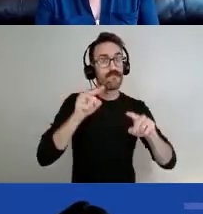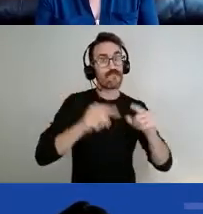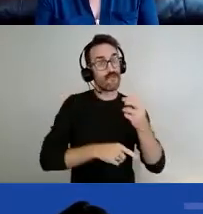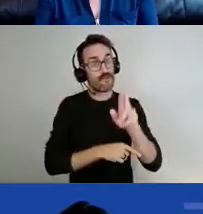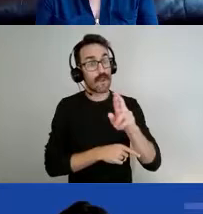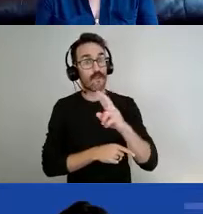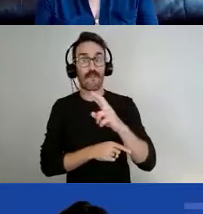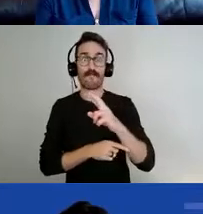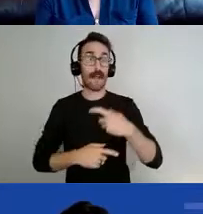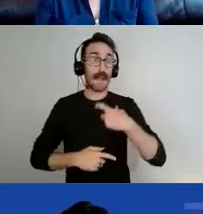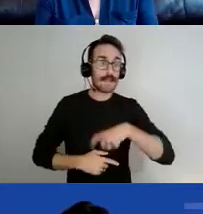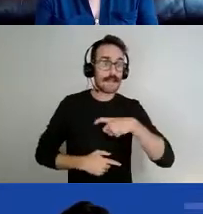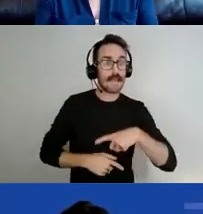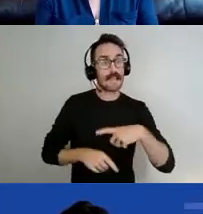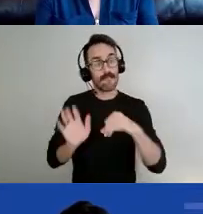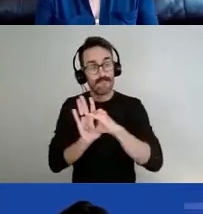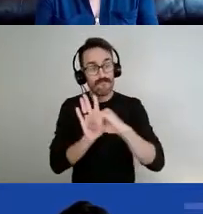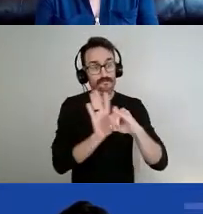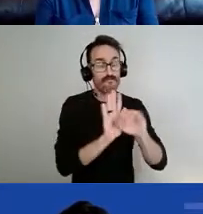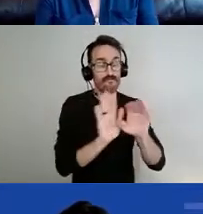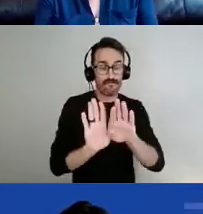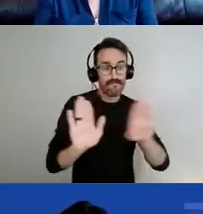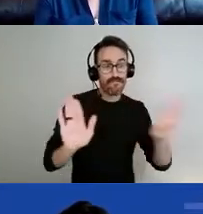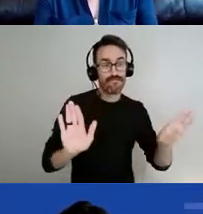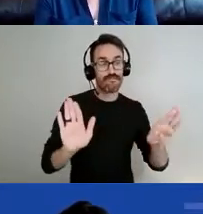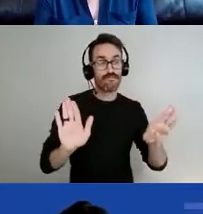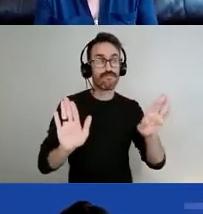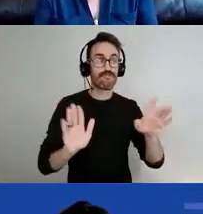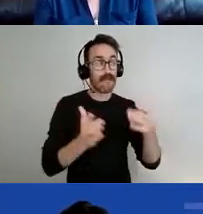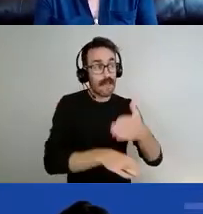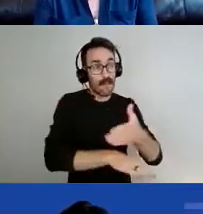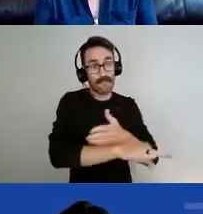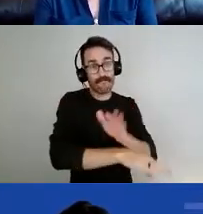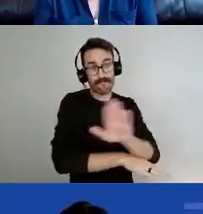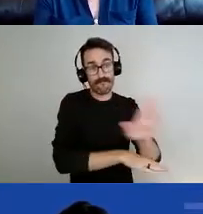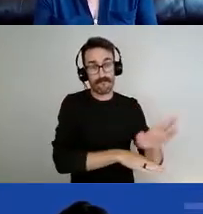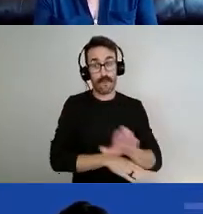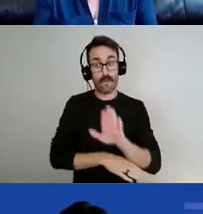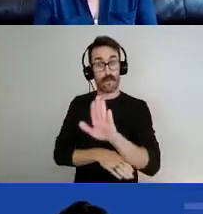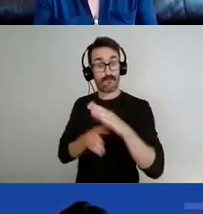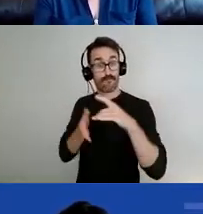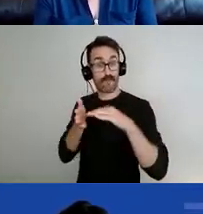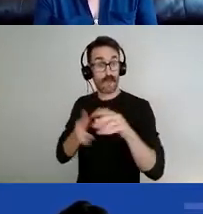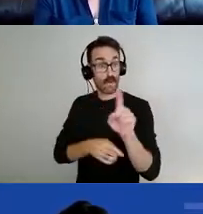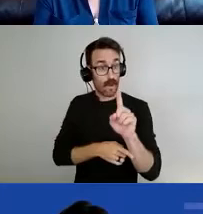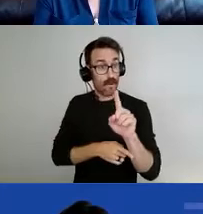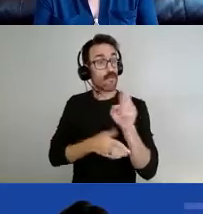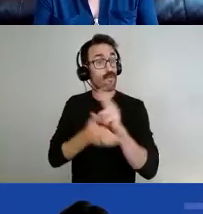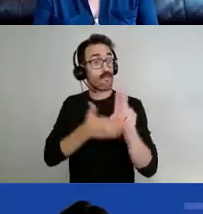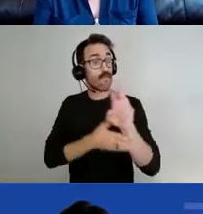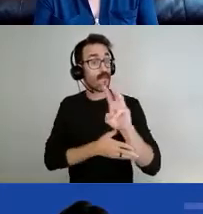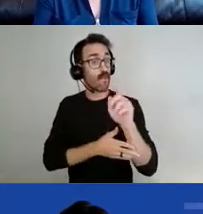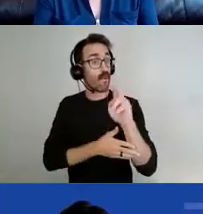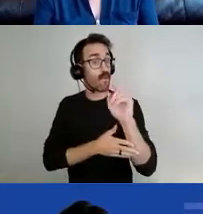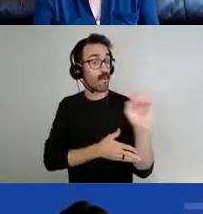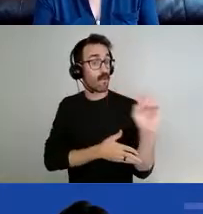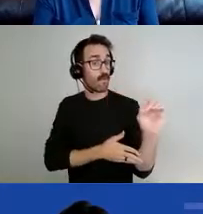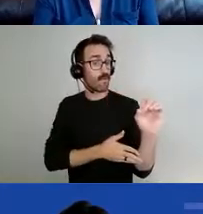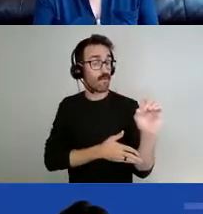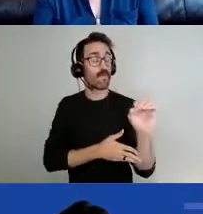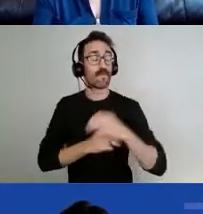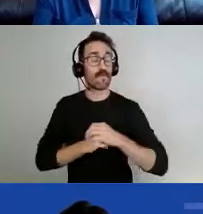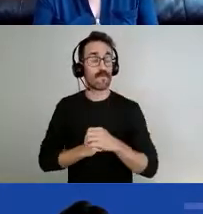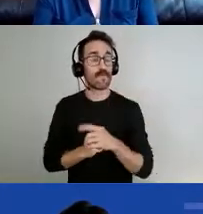Ashley completed her PhD in aging, health, and well-being at the University of Waterloo. She's also a member